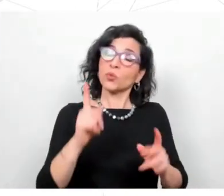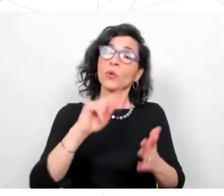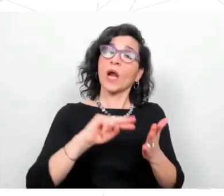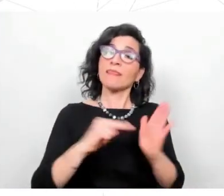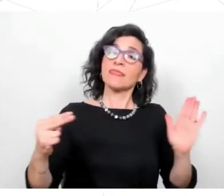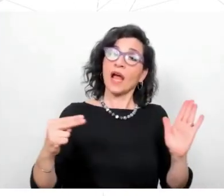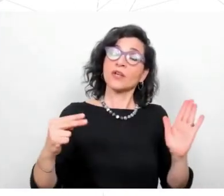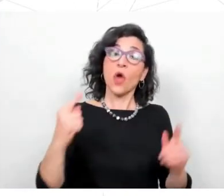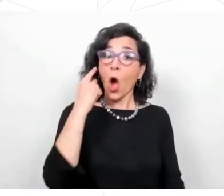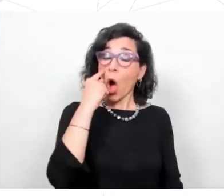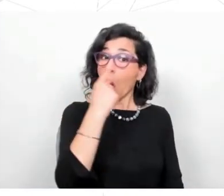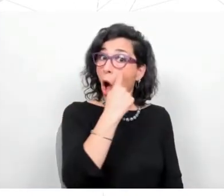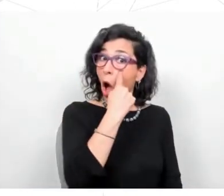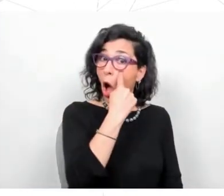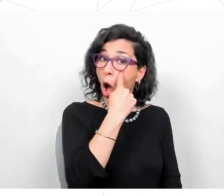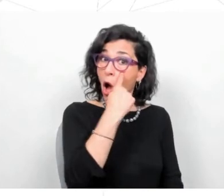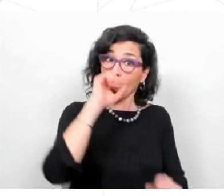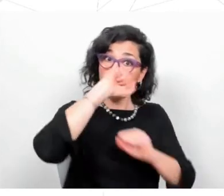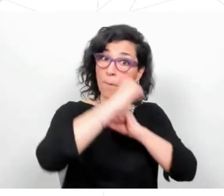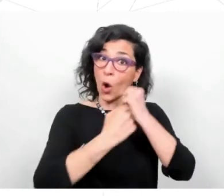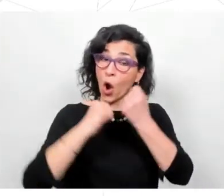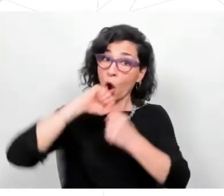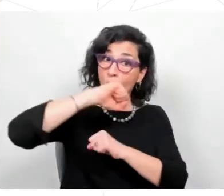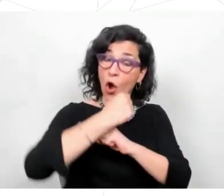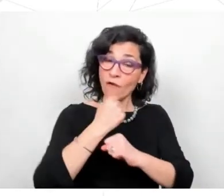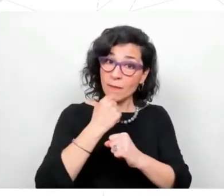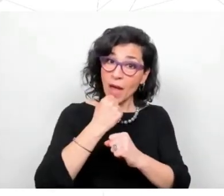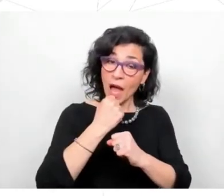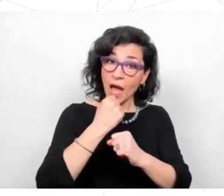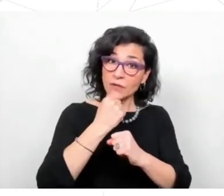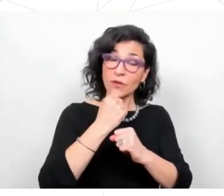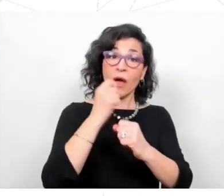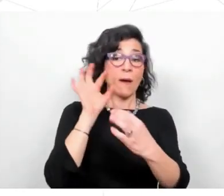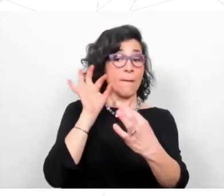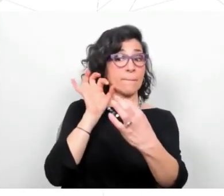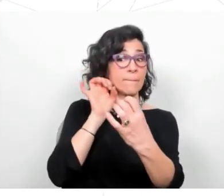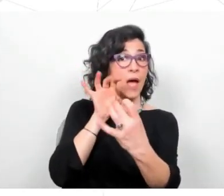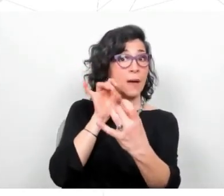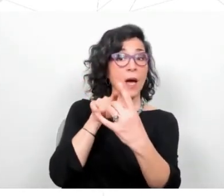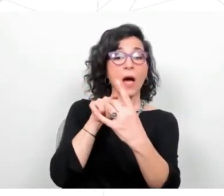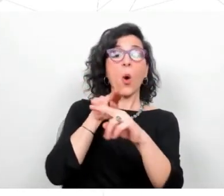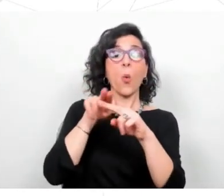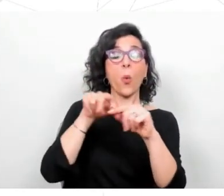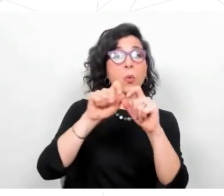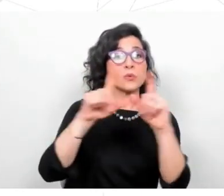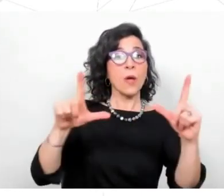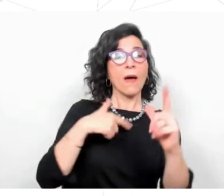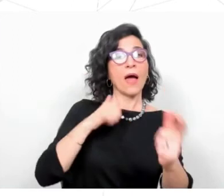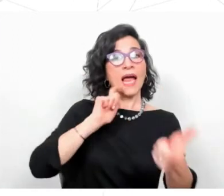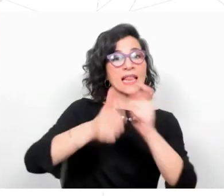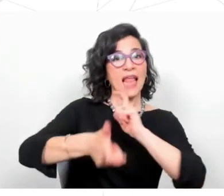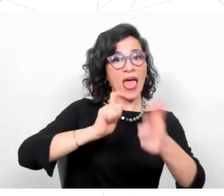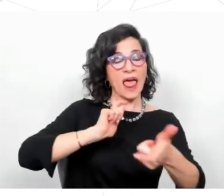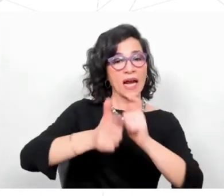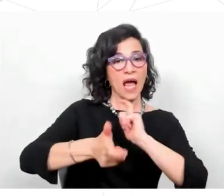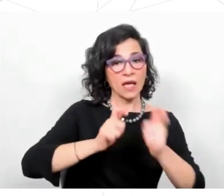eye movements and use that to interact with the system. So for this, you'll get to see my hands